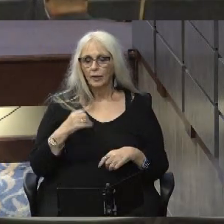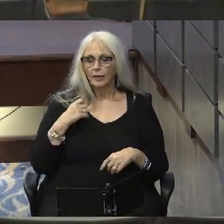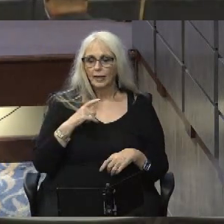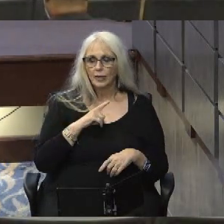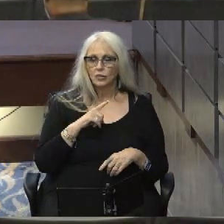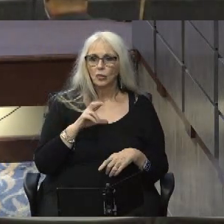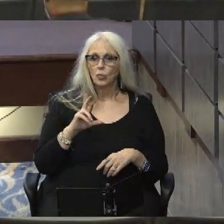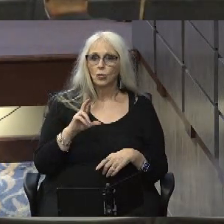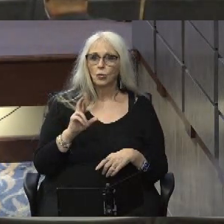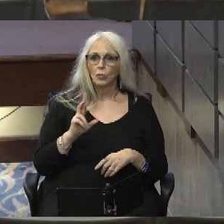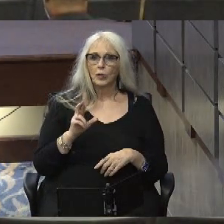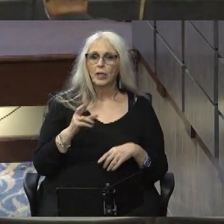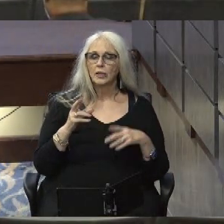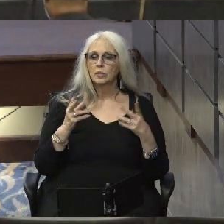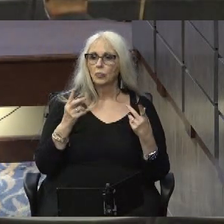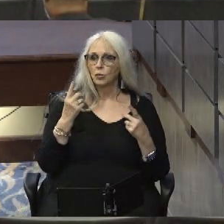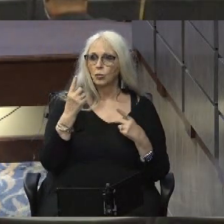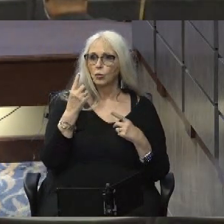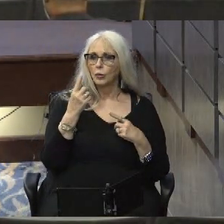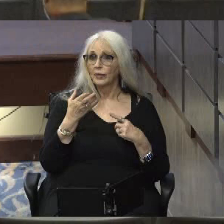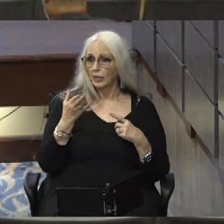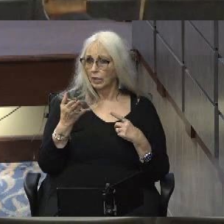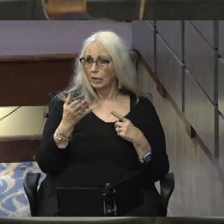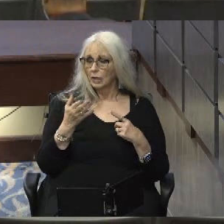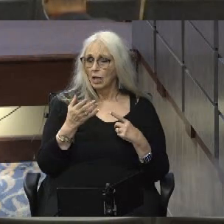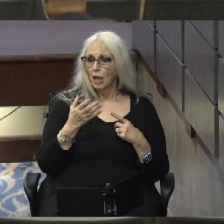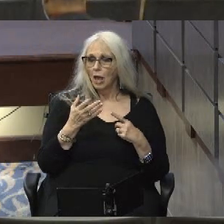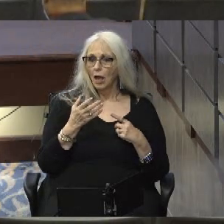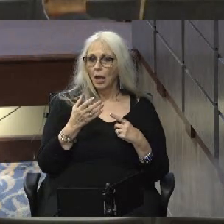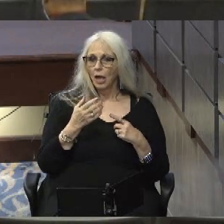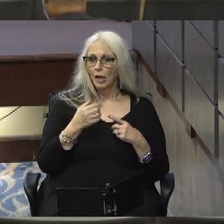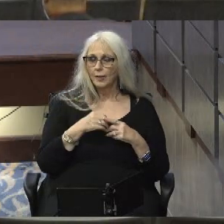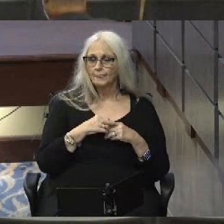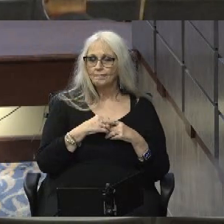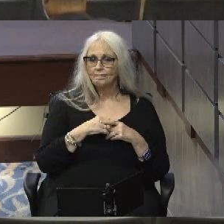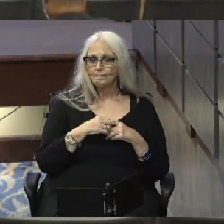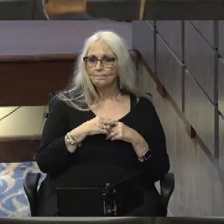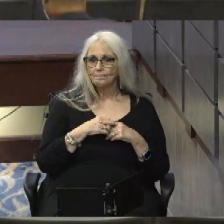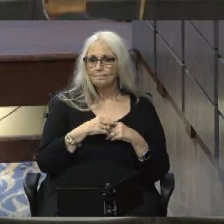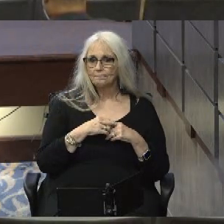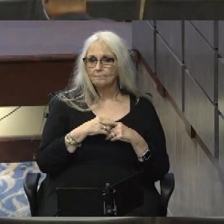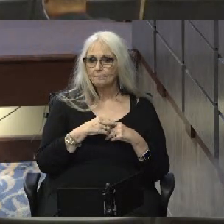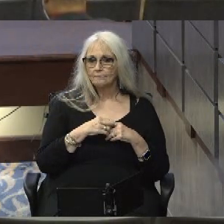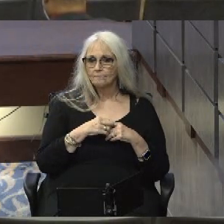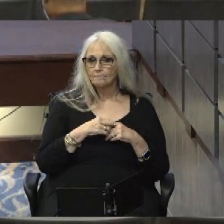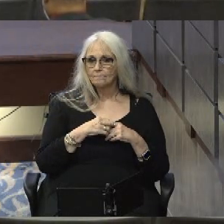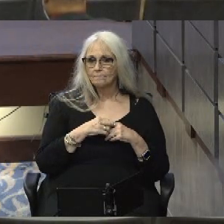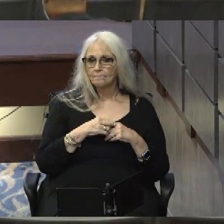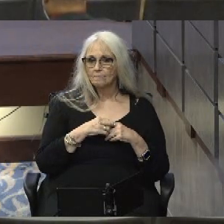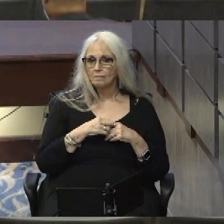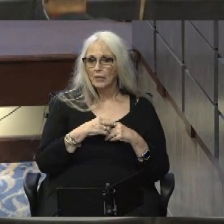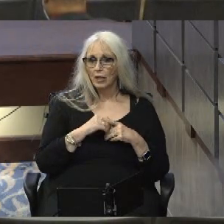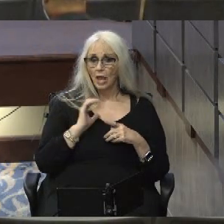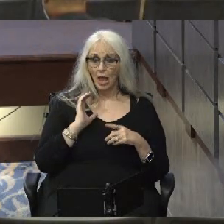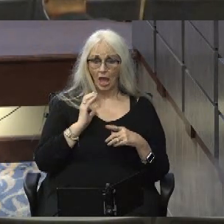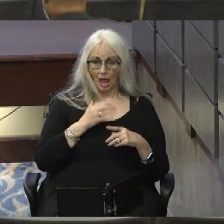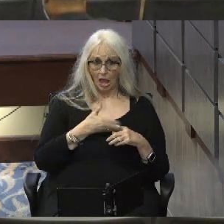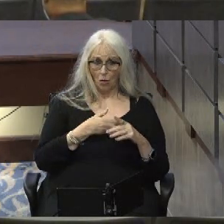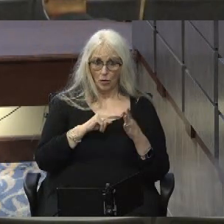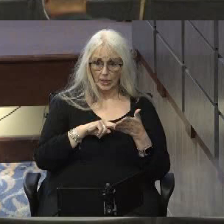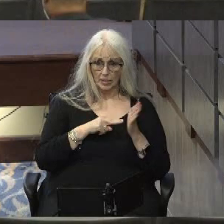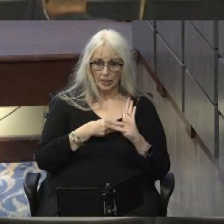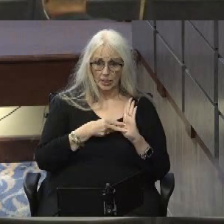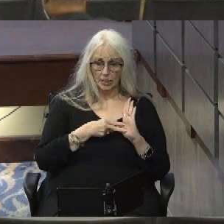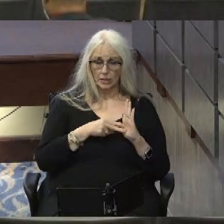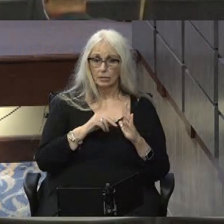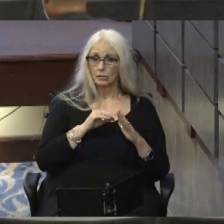Rodriguez, one element that I did want to note is that our intent is not to